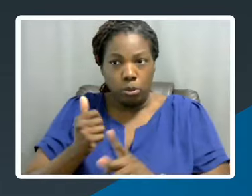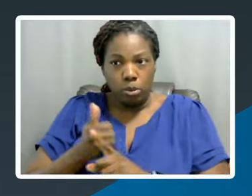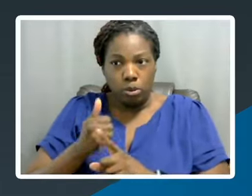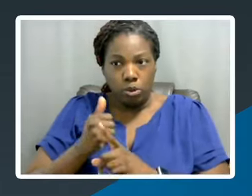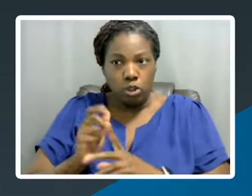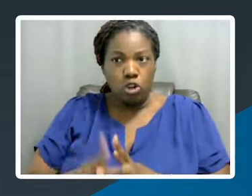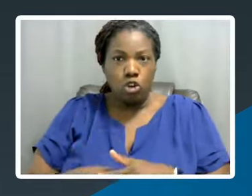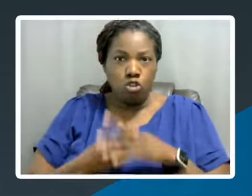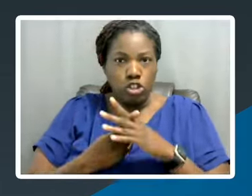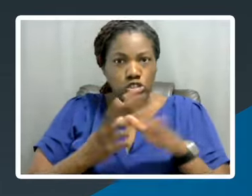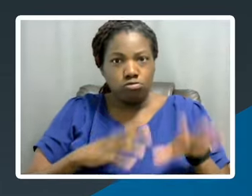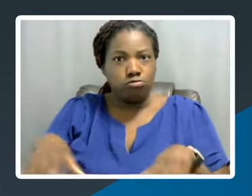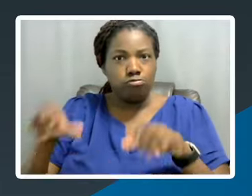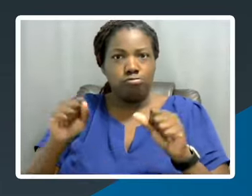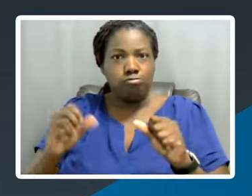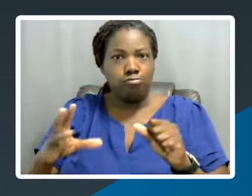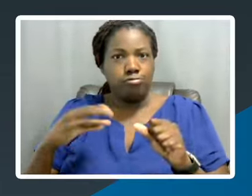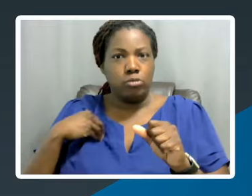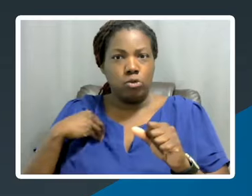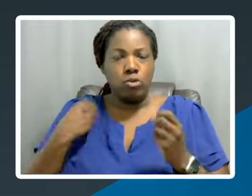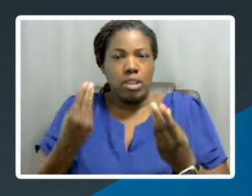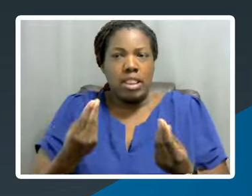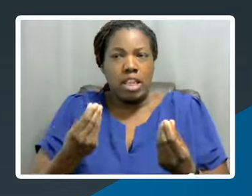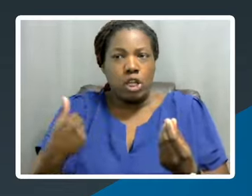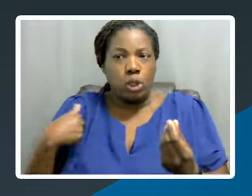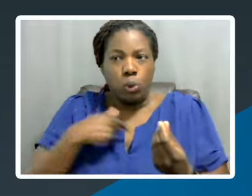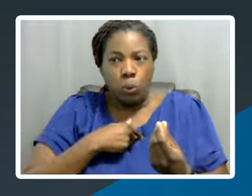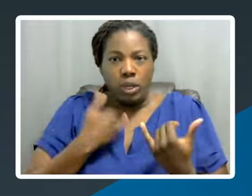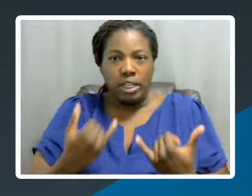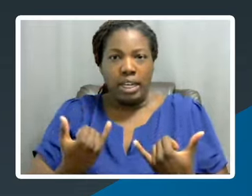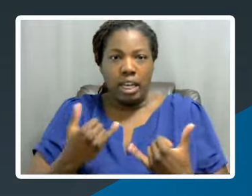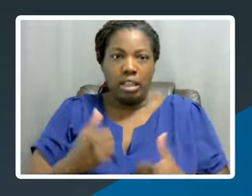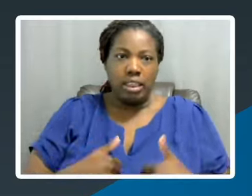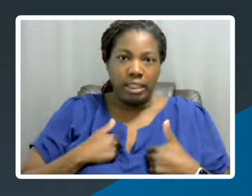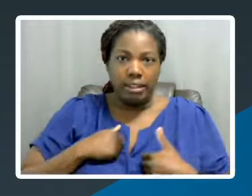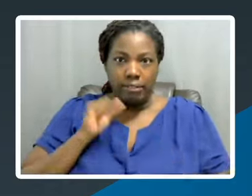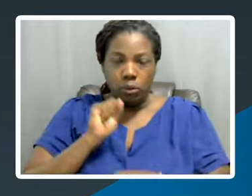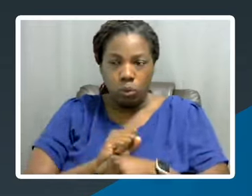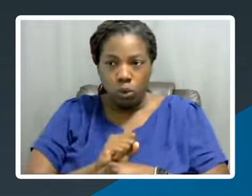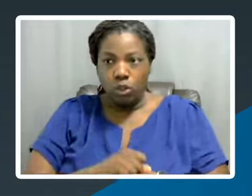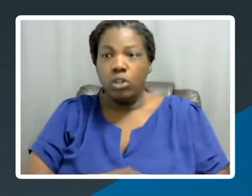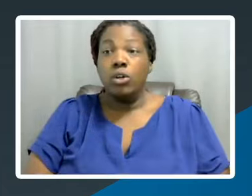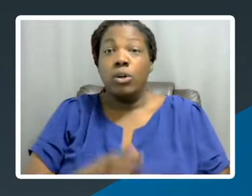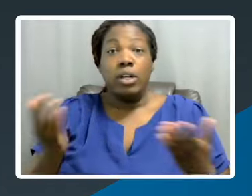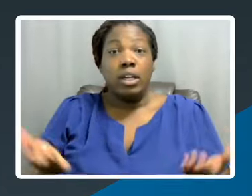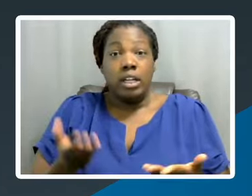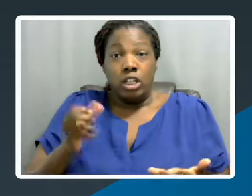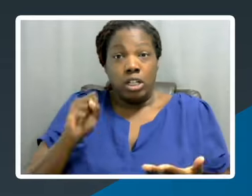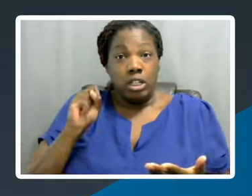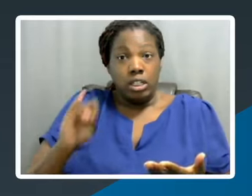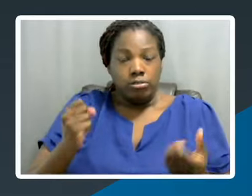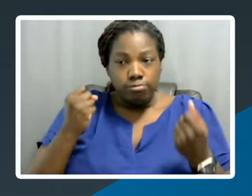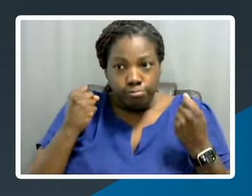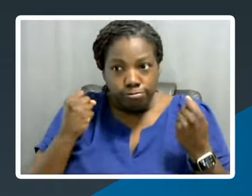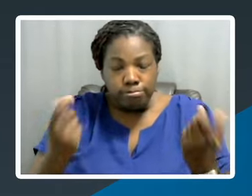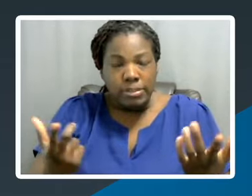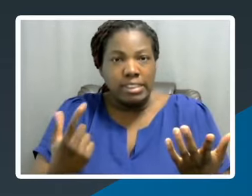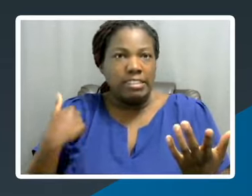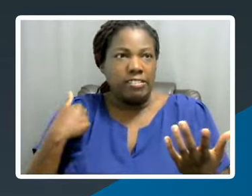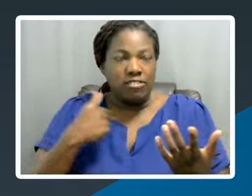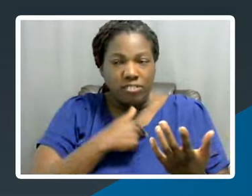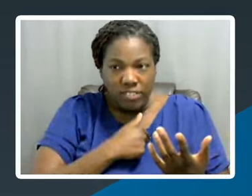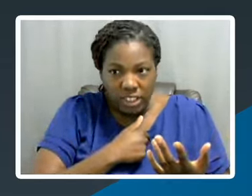stewards of the lands which we now work and live. Here at the Smithsonian, many of us begin our programs